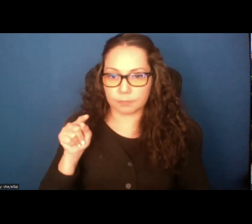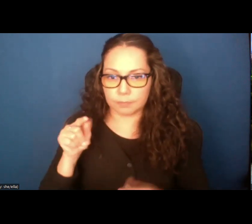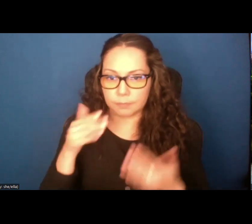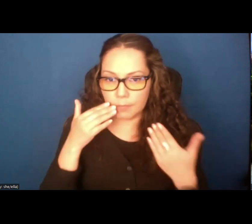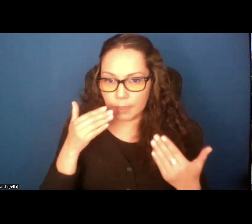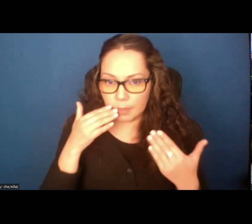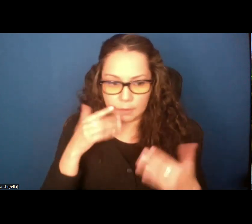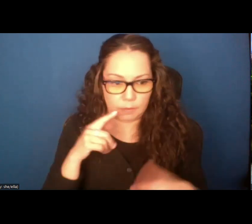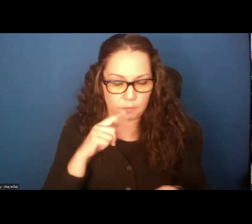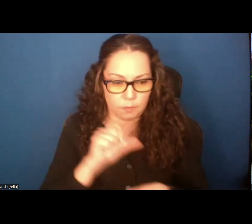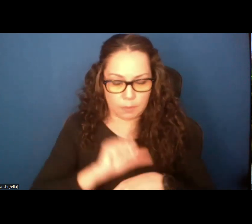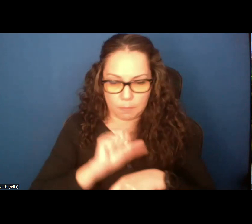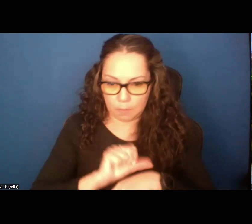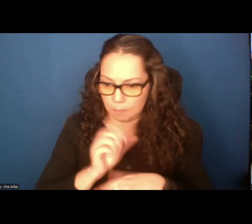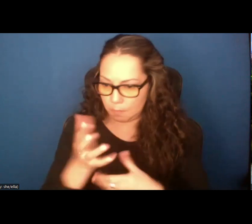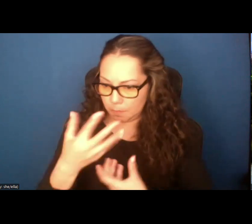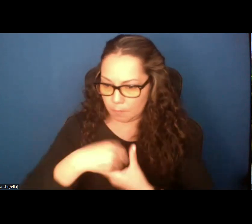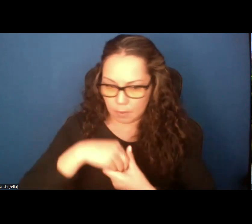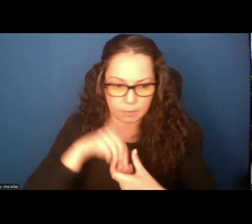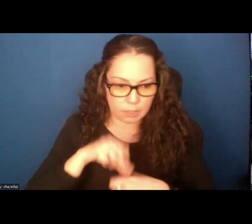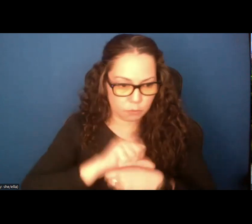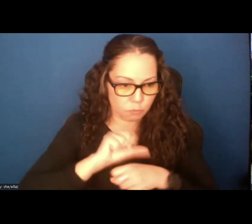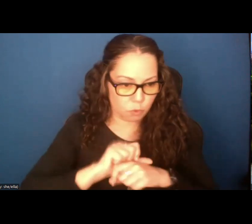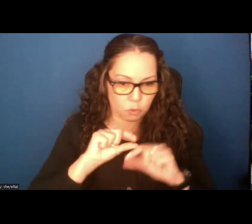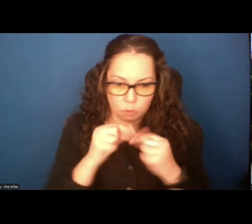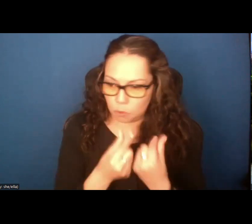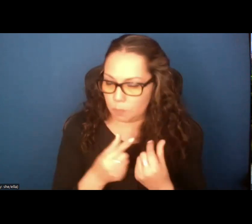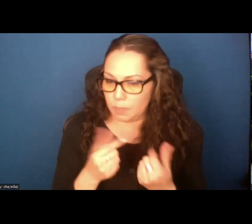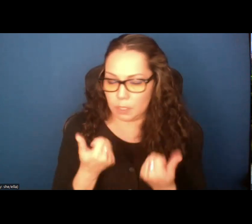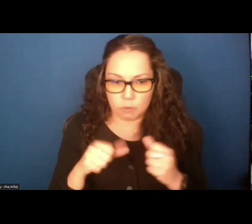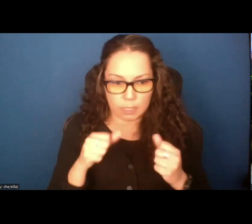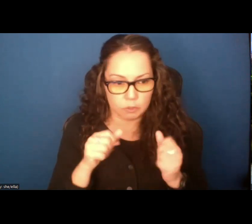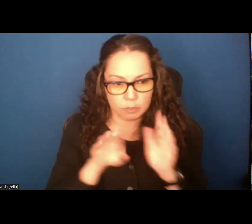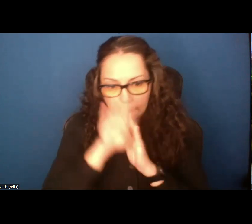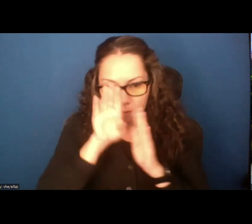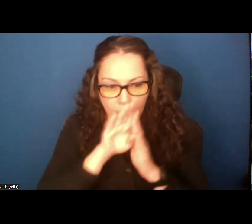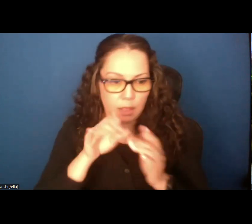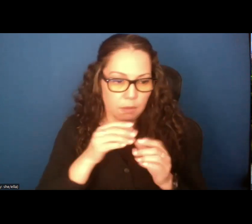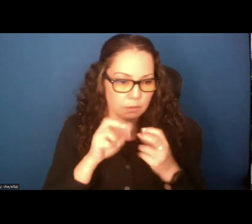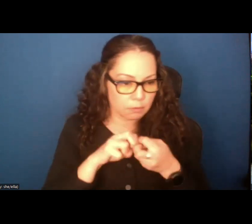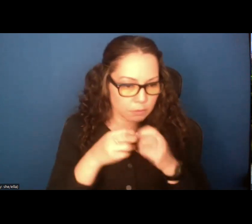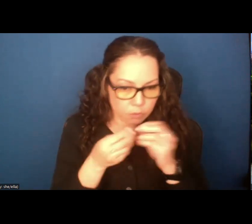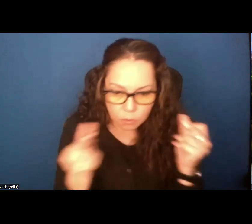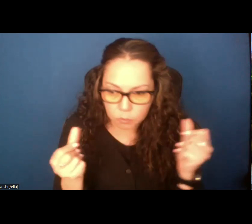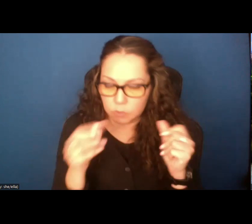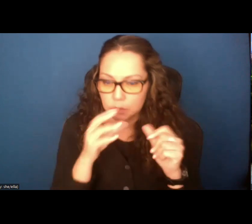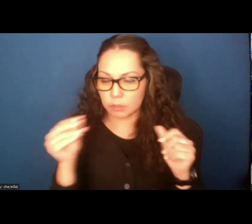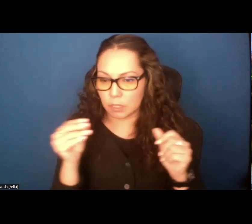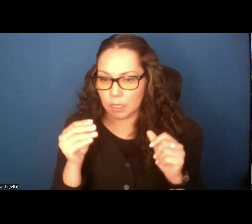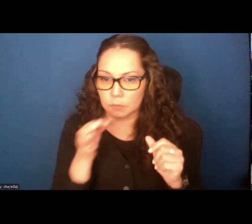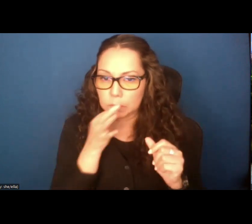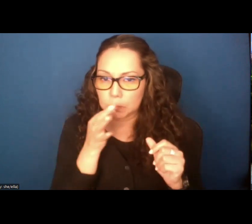of this work group and developing solutions and working with this work group over the coming weeks,